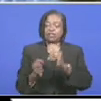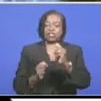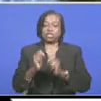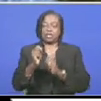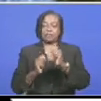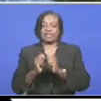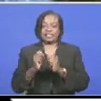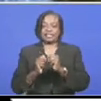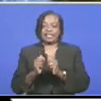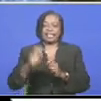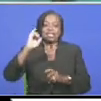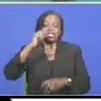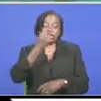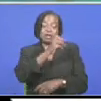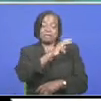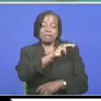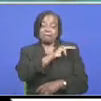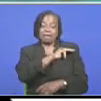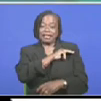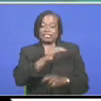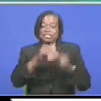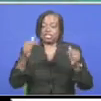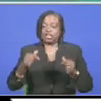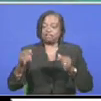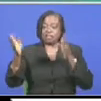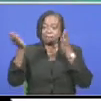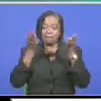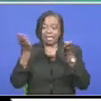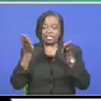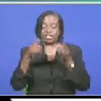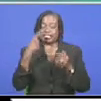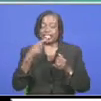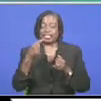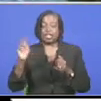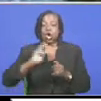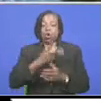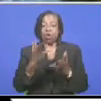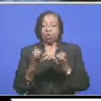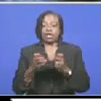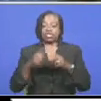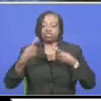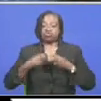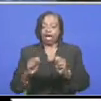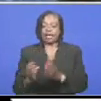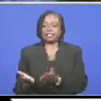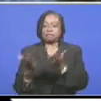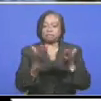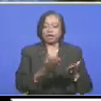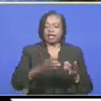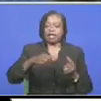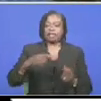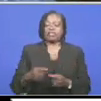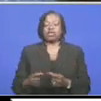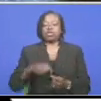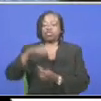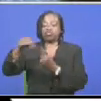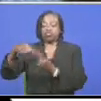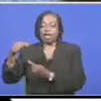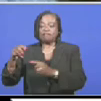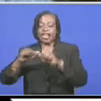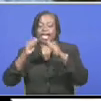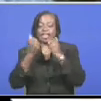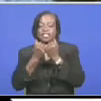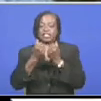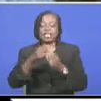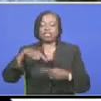this was the perfect time to host the agents. What we wanted to do is to try and bring those travel agents and travel partners here at